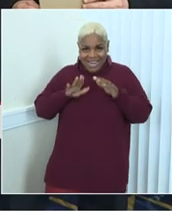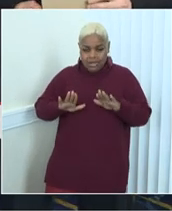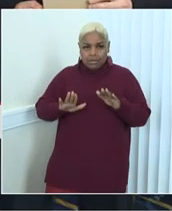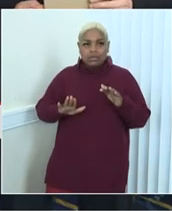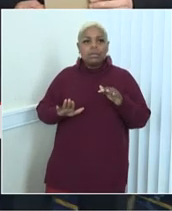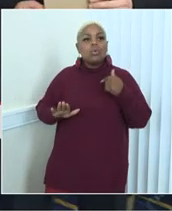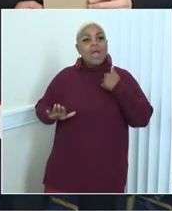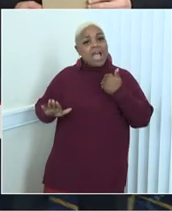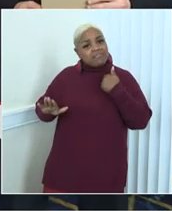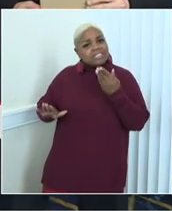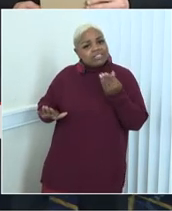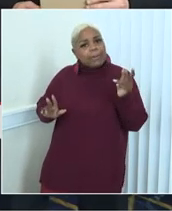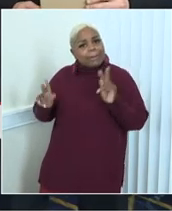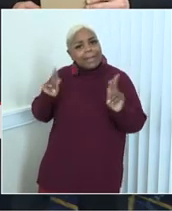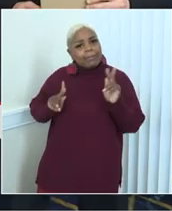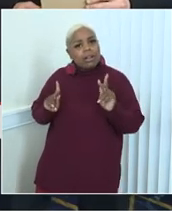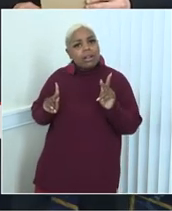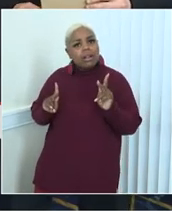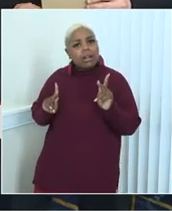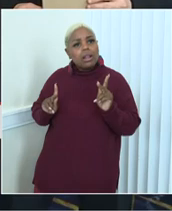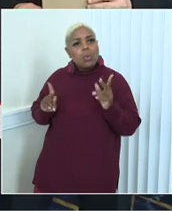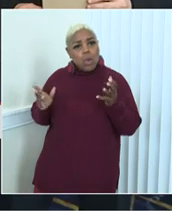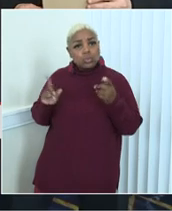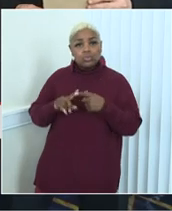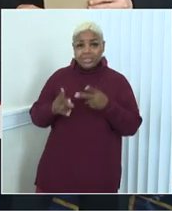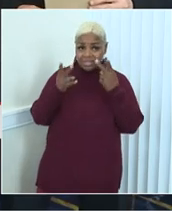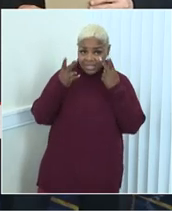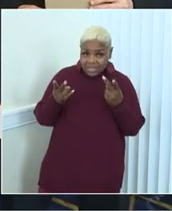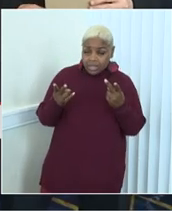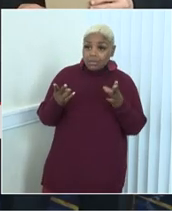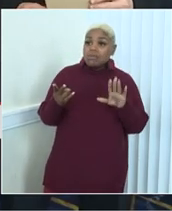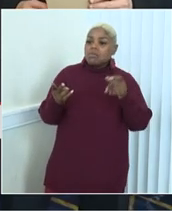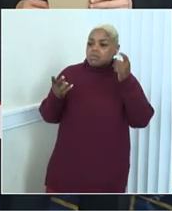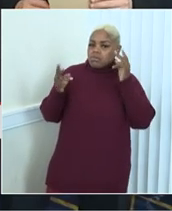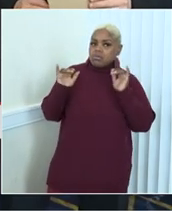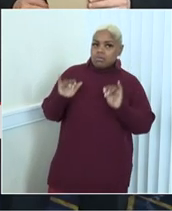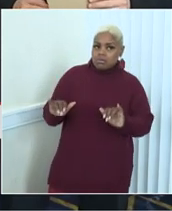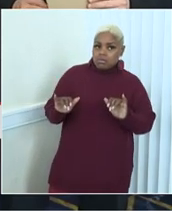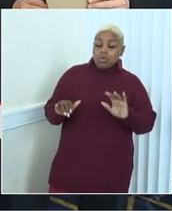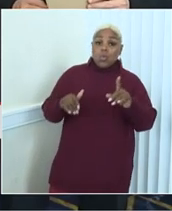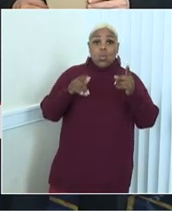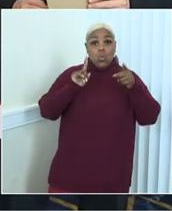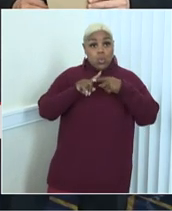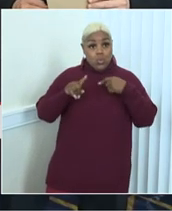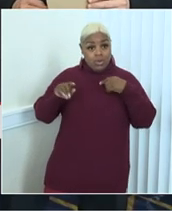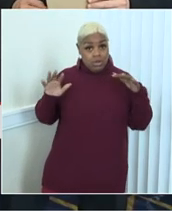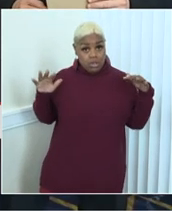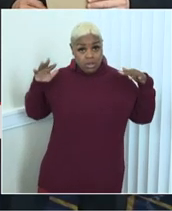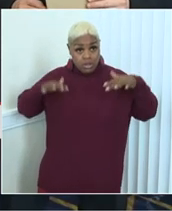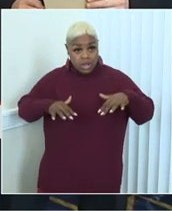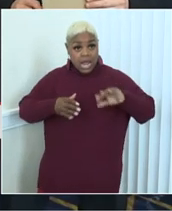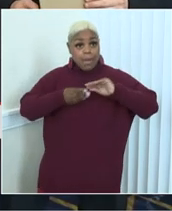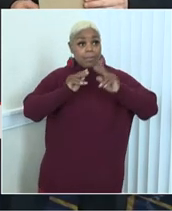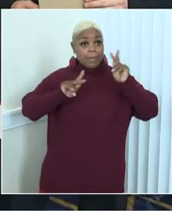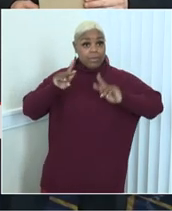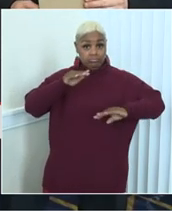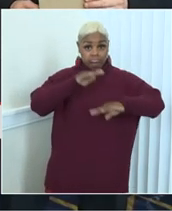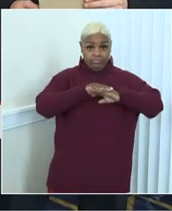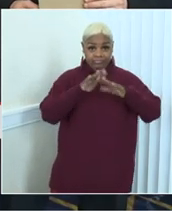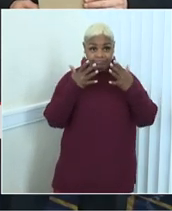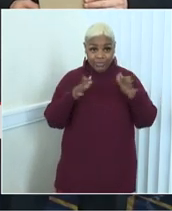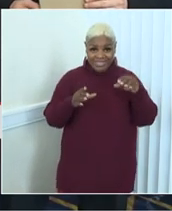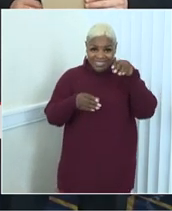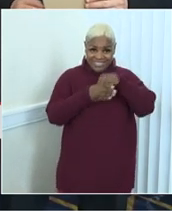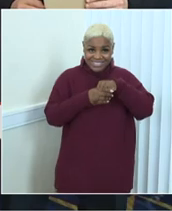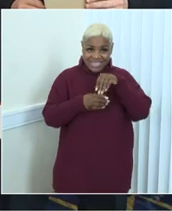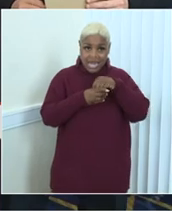in which people can see it, right? So when you talk about once the capacity has been reached, if you will, inside at Cap